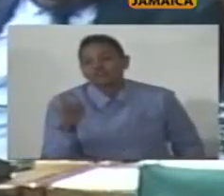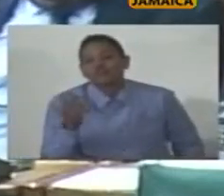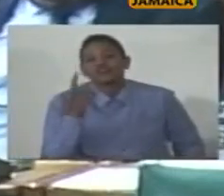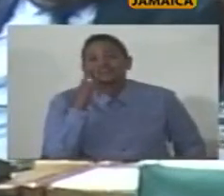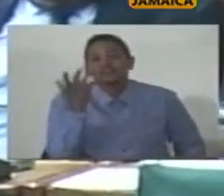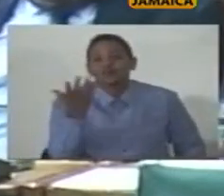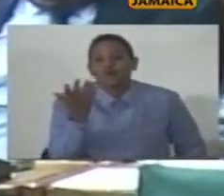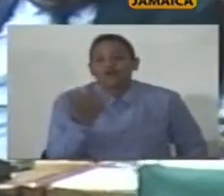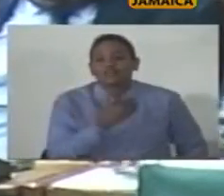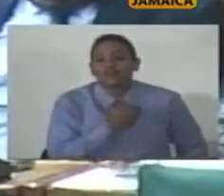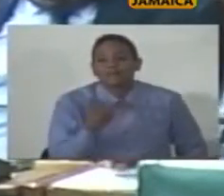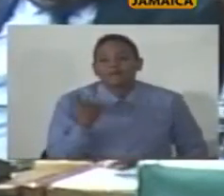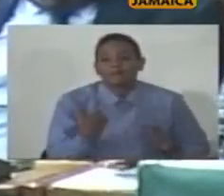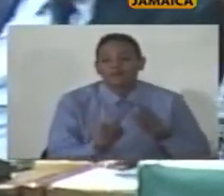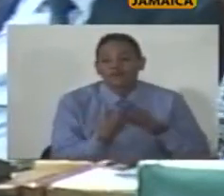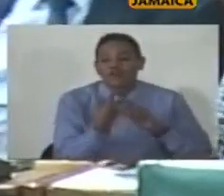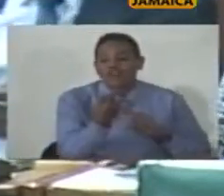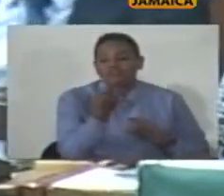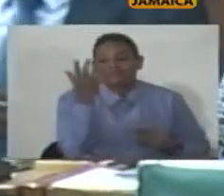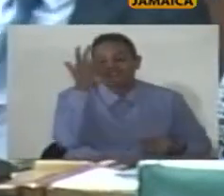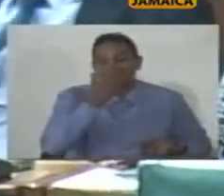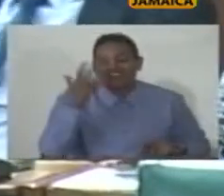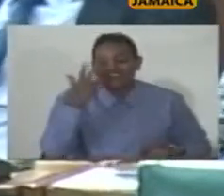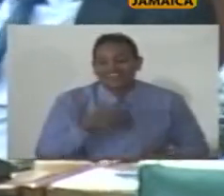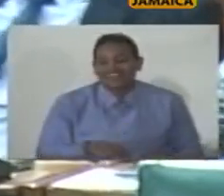members opposite. It seems